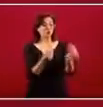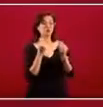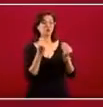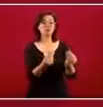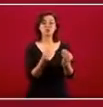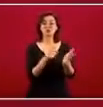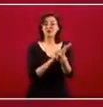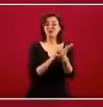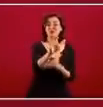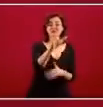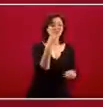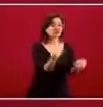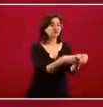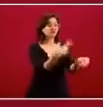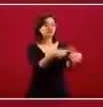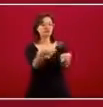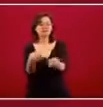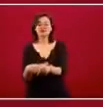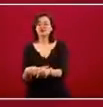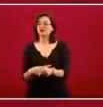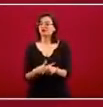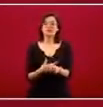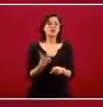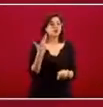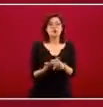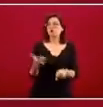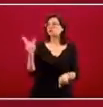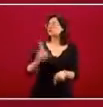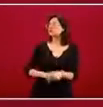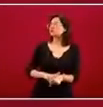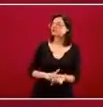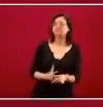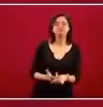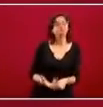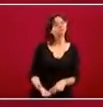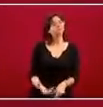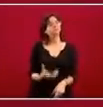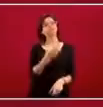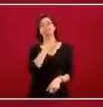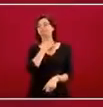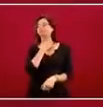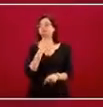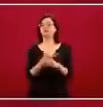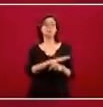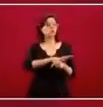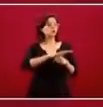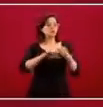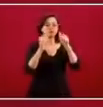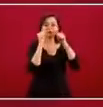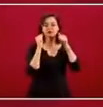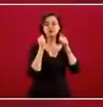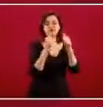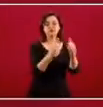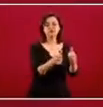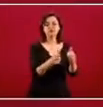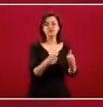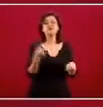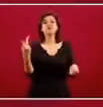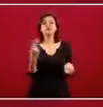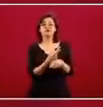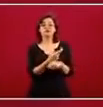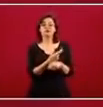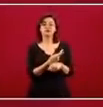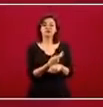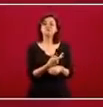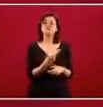have too many cases, too many sick people on stage 3, and it's going to overflow the capacities of